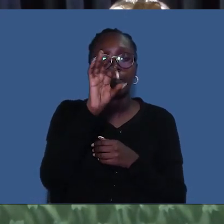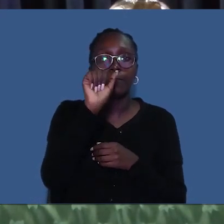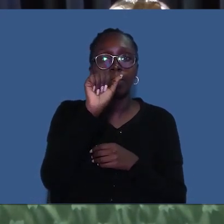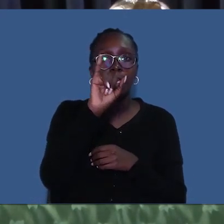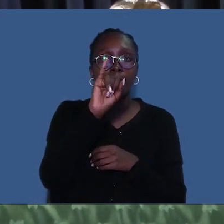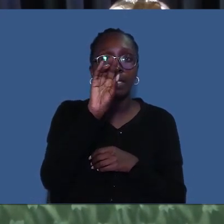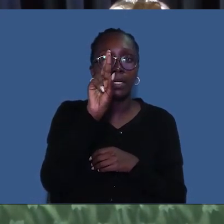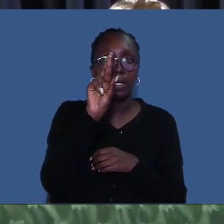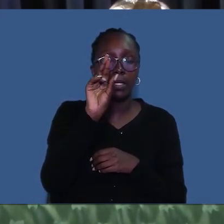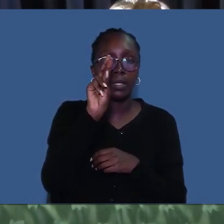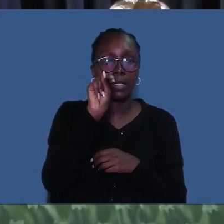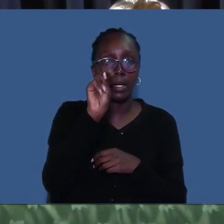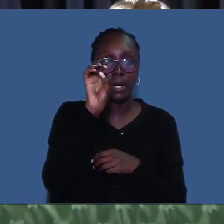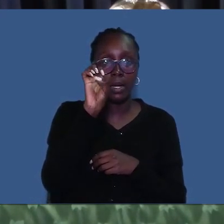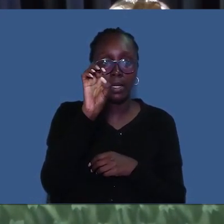good